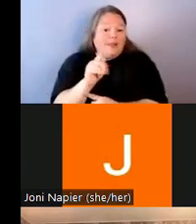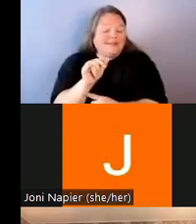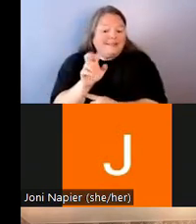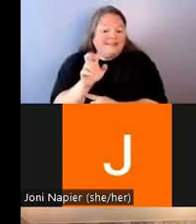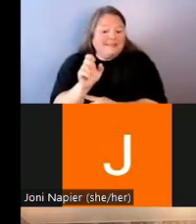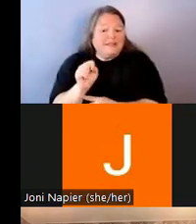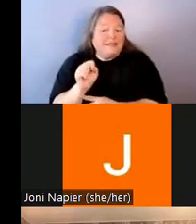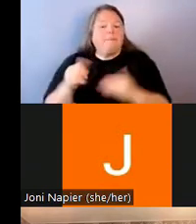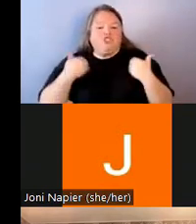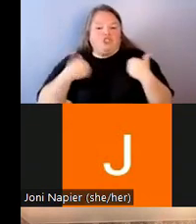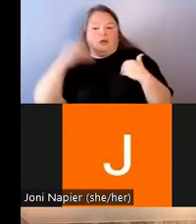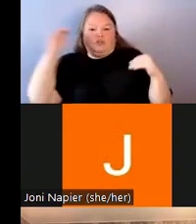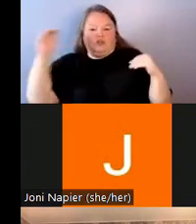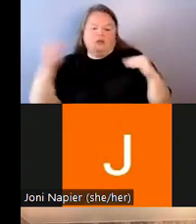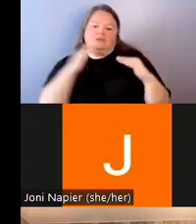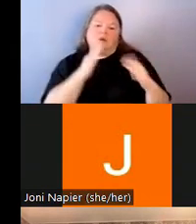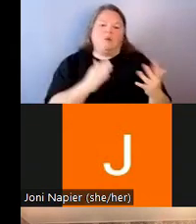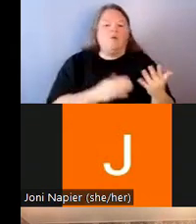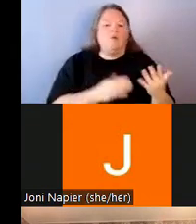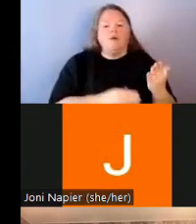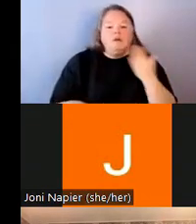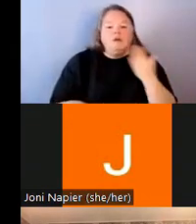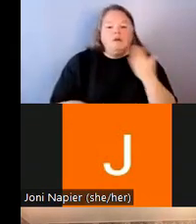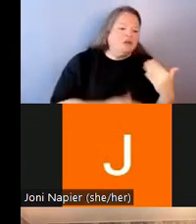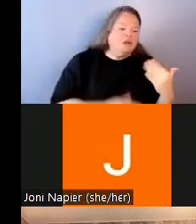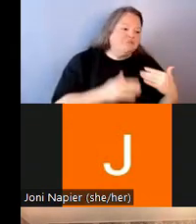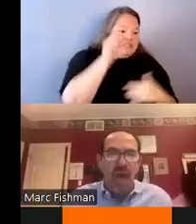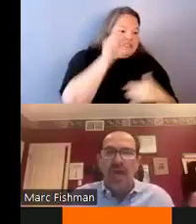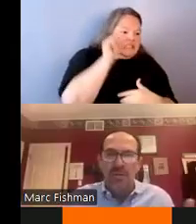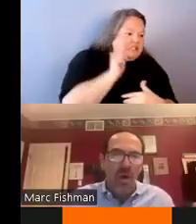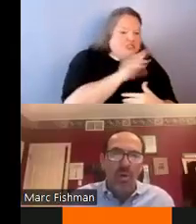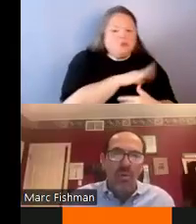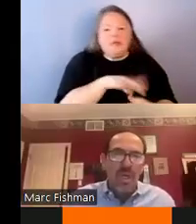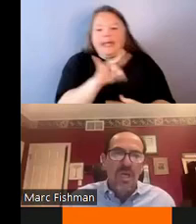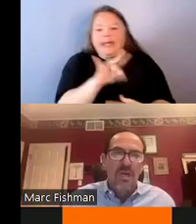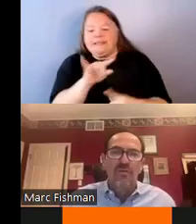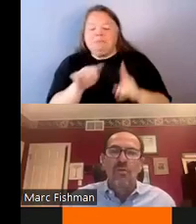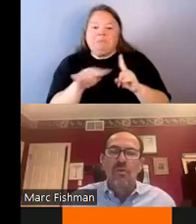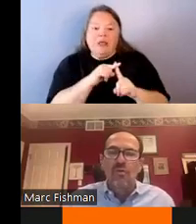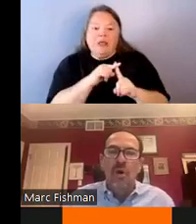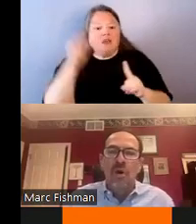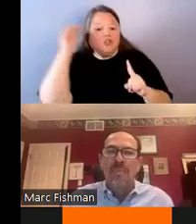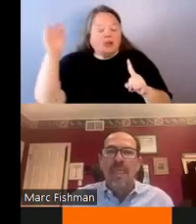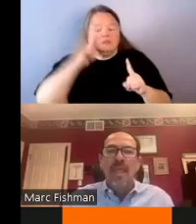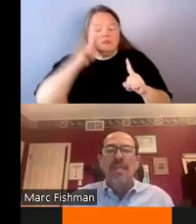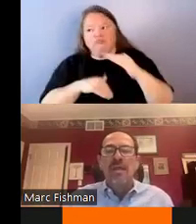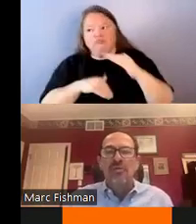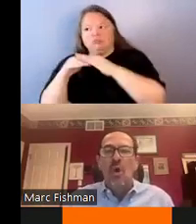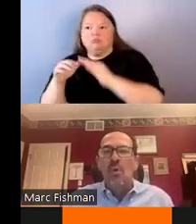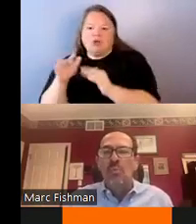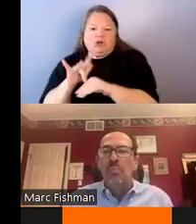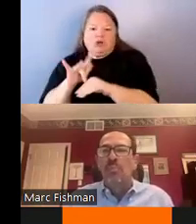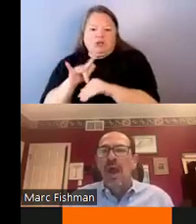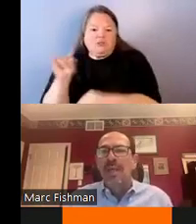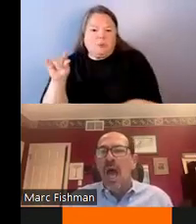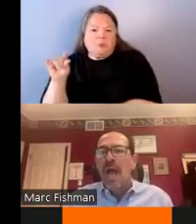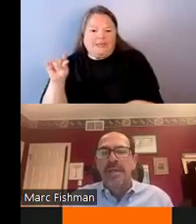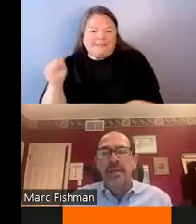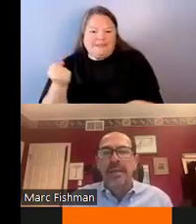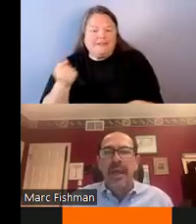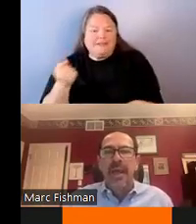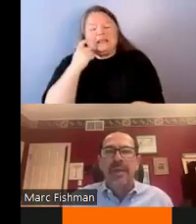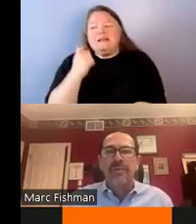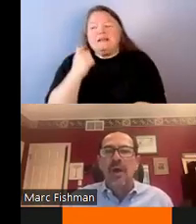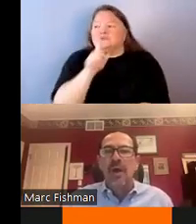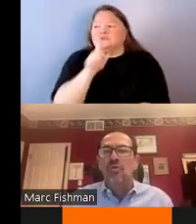young adults, you know, up into their mid-20s, because as you guys know, if you do this work, there's no bright